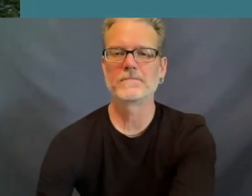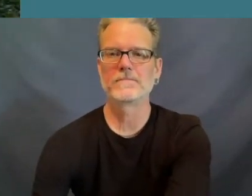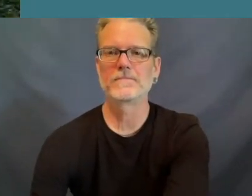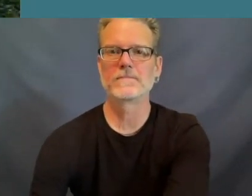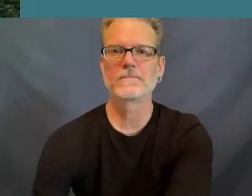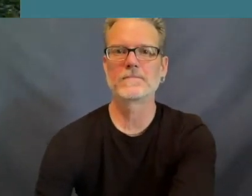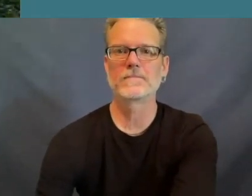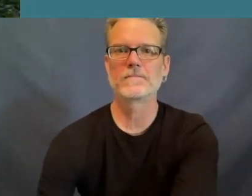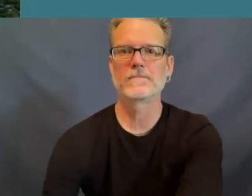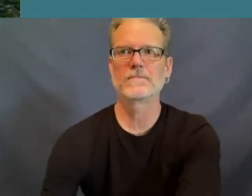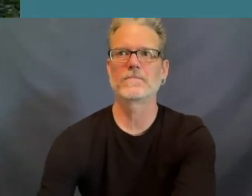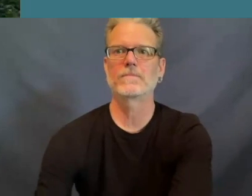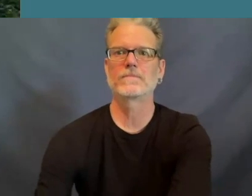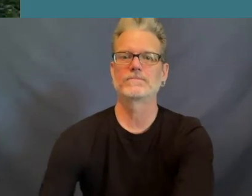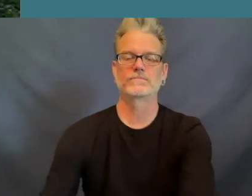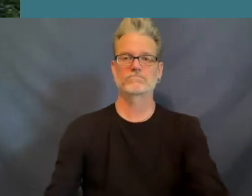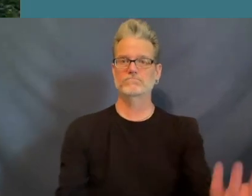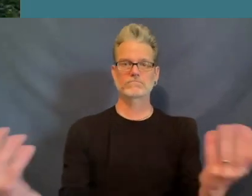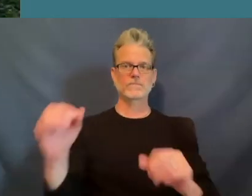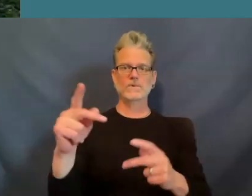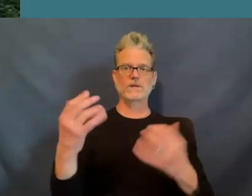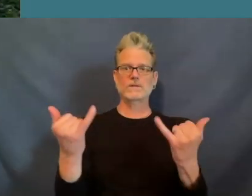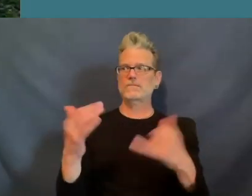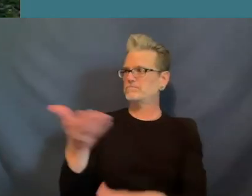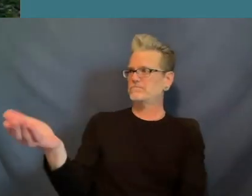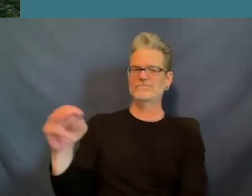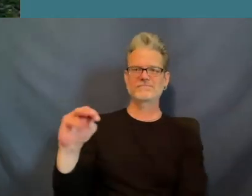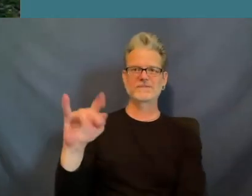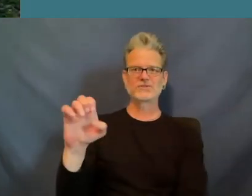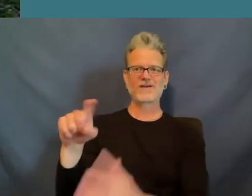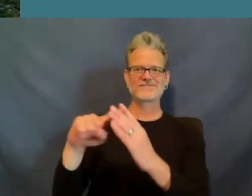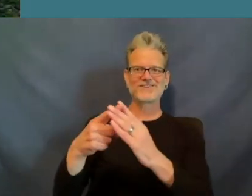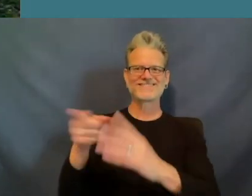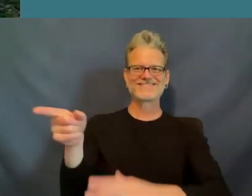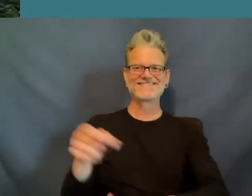Great. Well, I think with that, I'm going to turn it over to my colleague, Michelle, to kick us off.